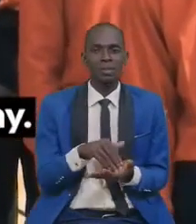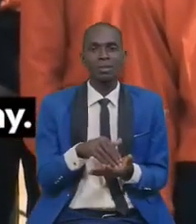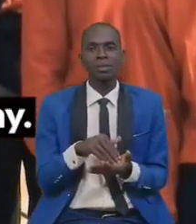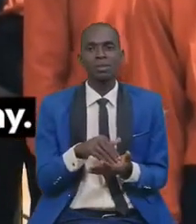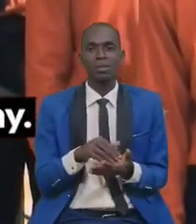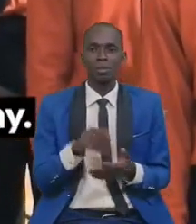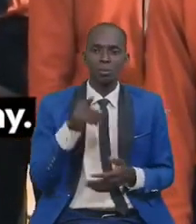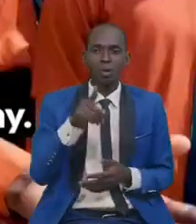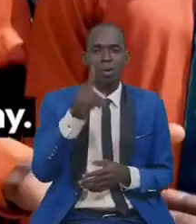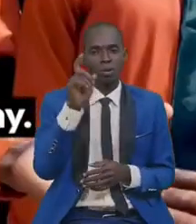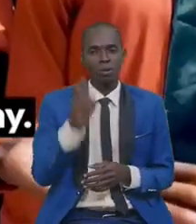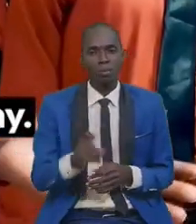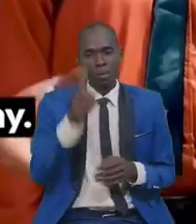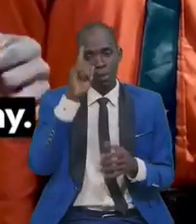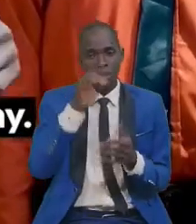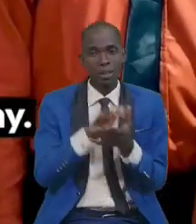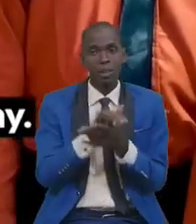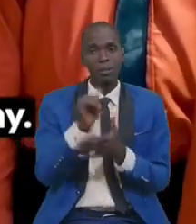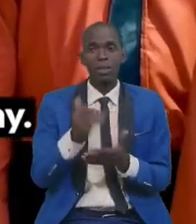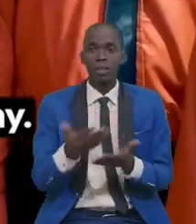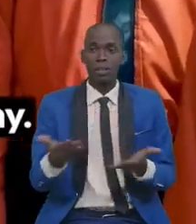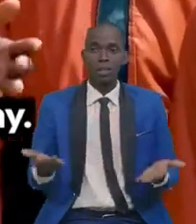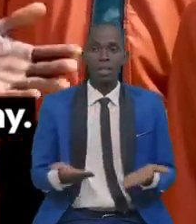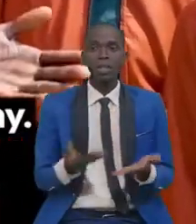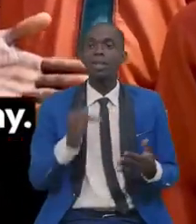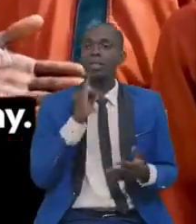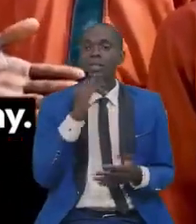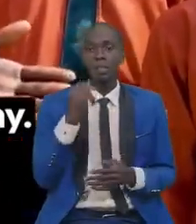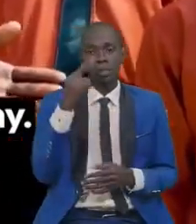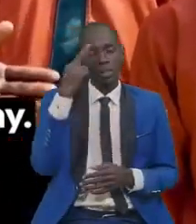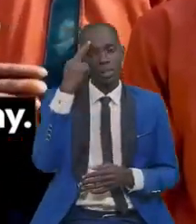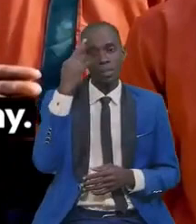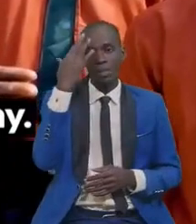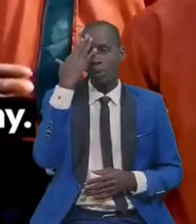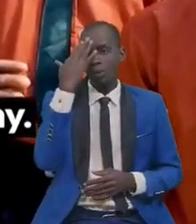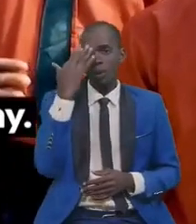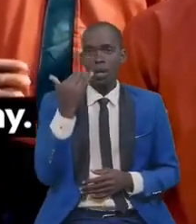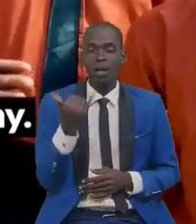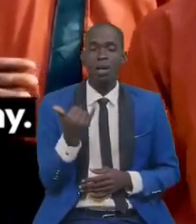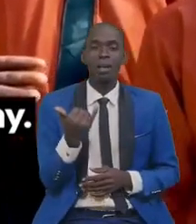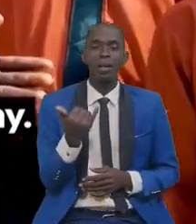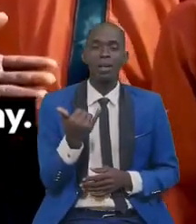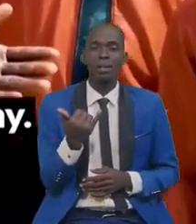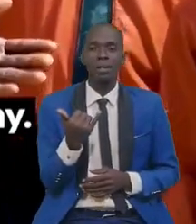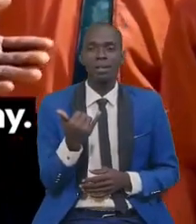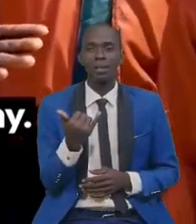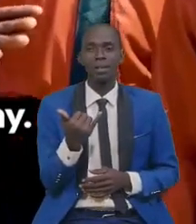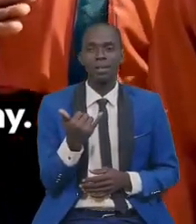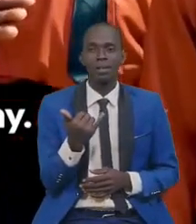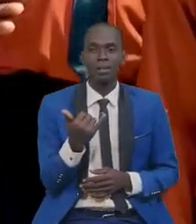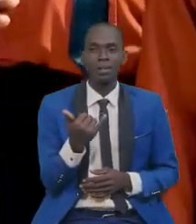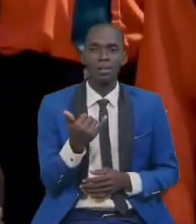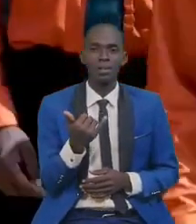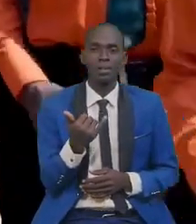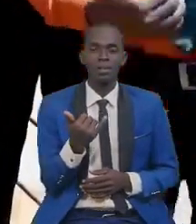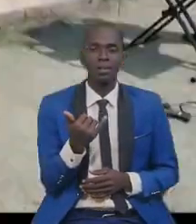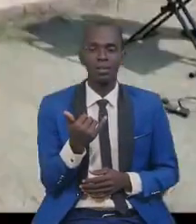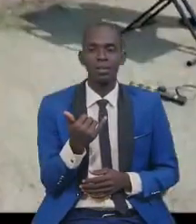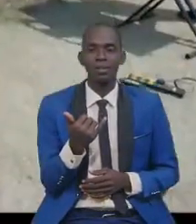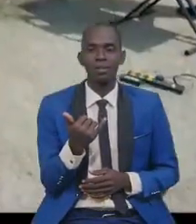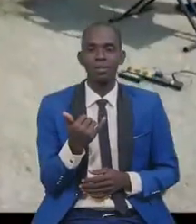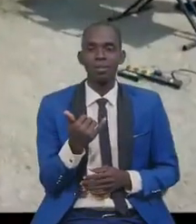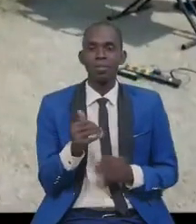You must believe, and here's the reason why.